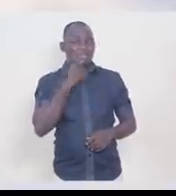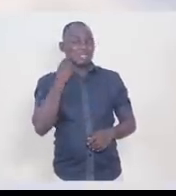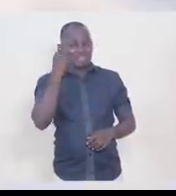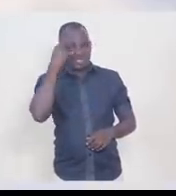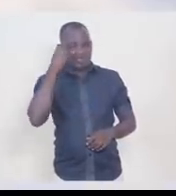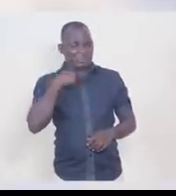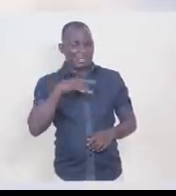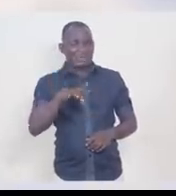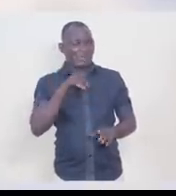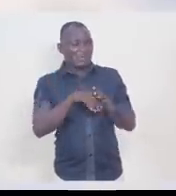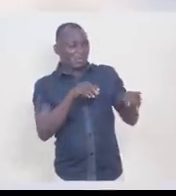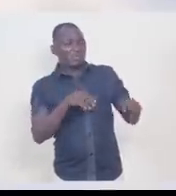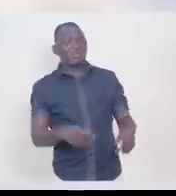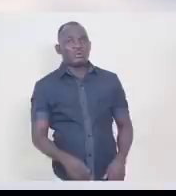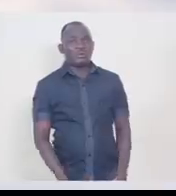hard to believe.